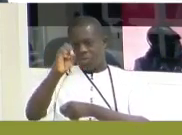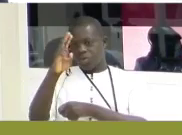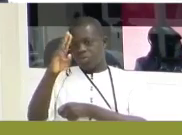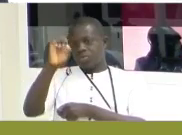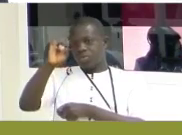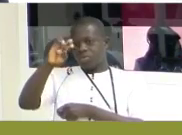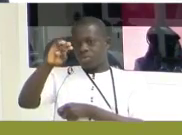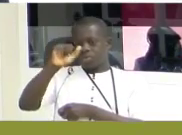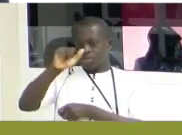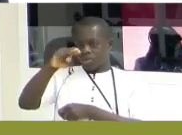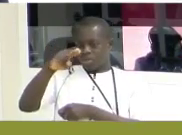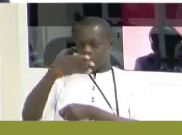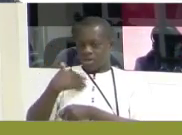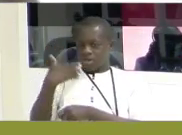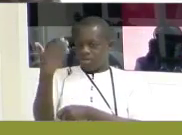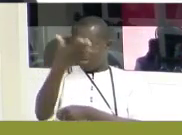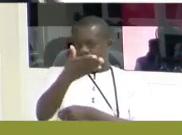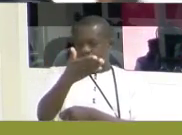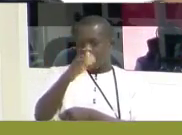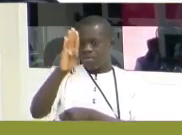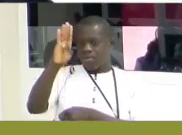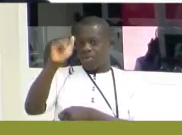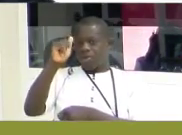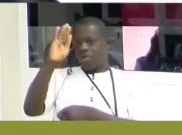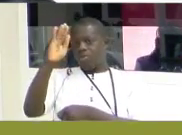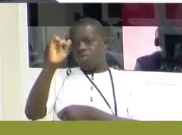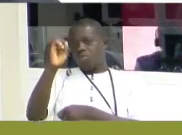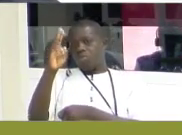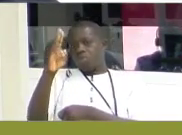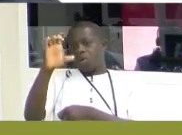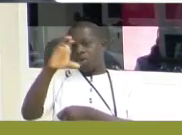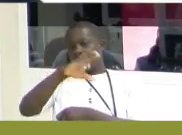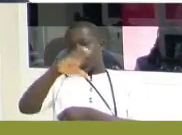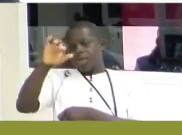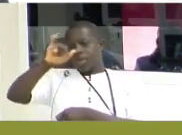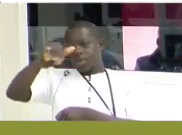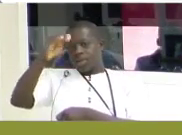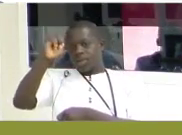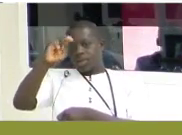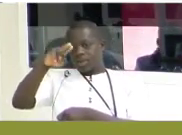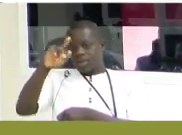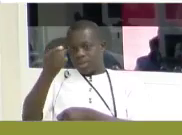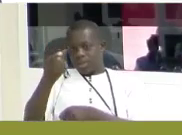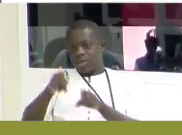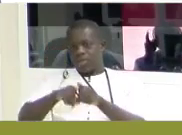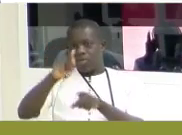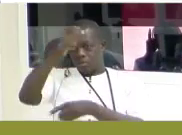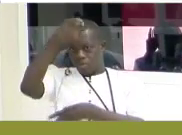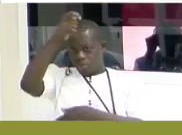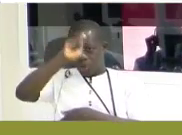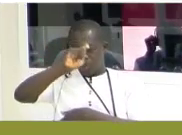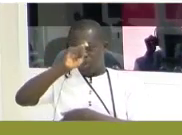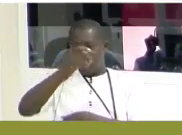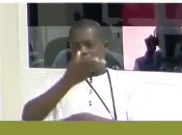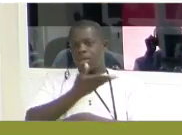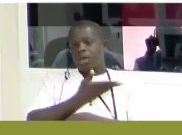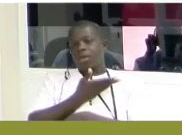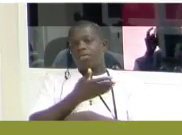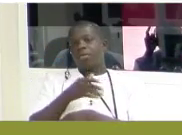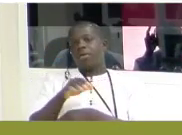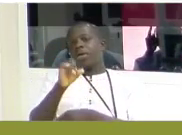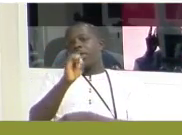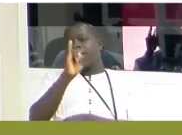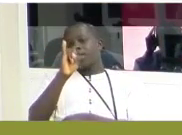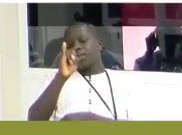and Babukar Jeng. These are the people from the NIA side. Then the police, you have Inspector Malamin